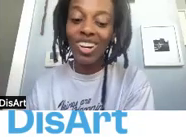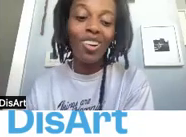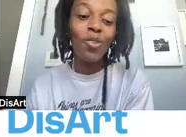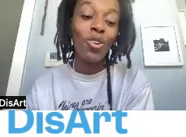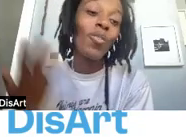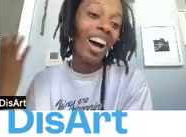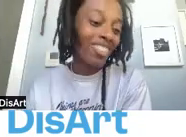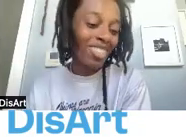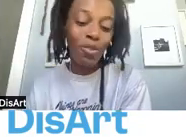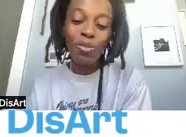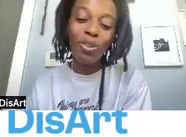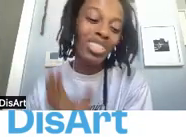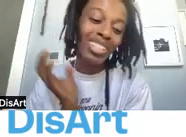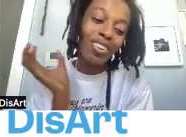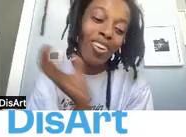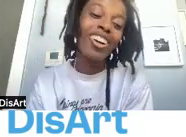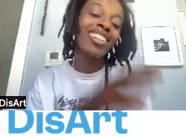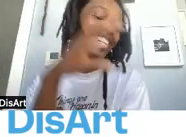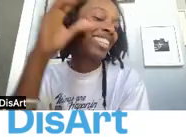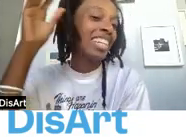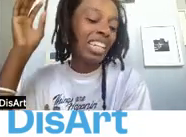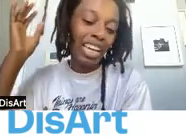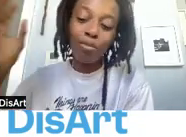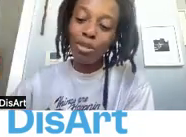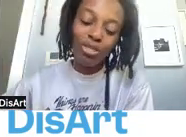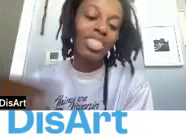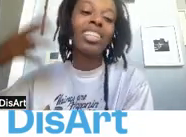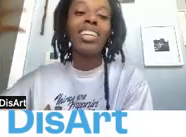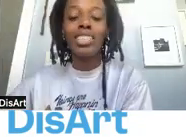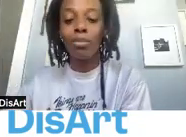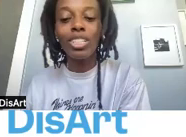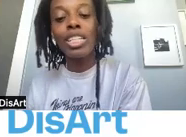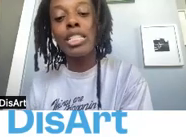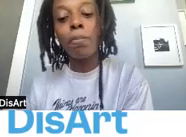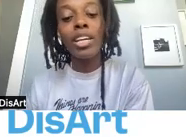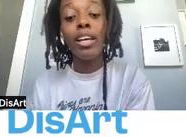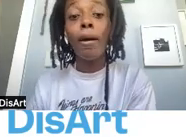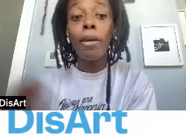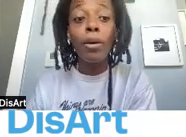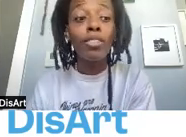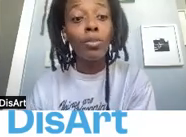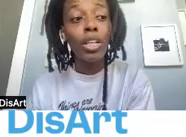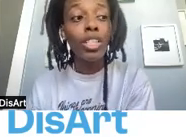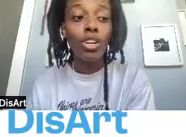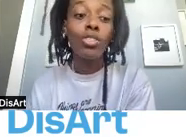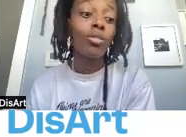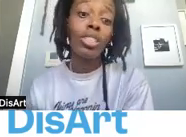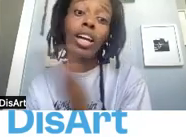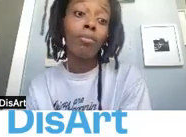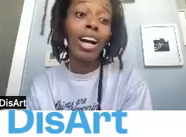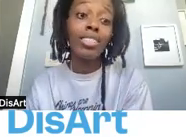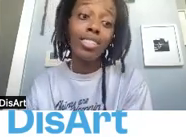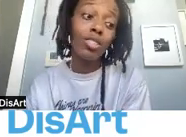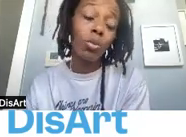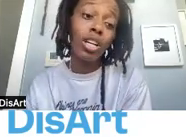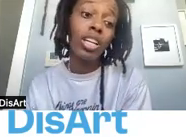with DisArt. You know, obviously we focus a lot on art and kind of producing exhibitions, but a big part of the work is also doing the